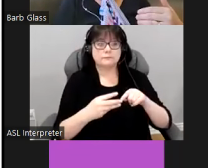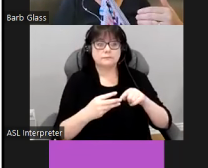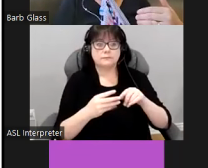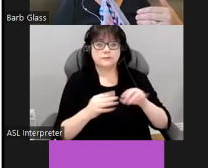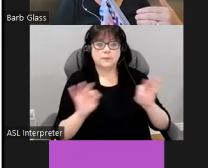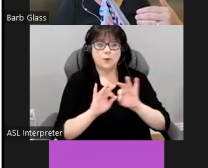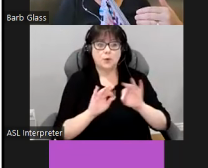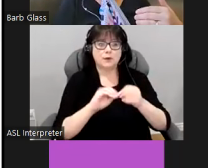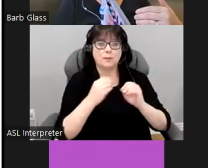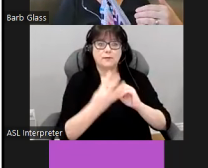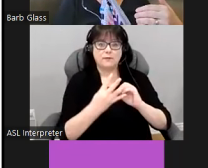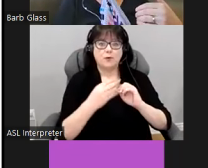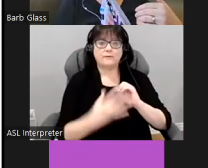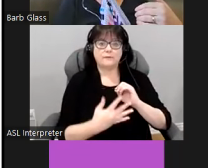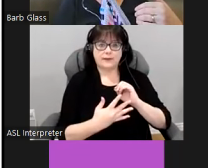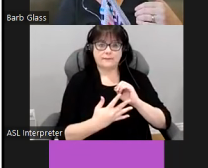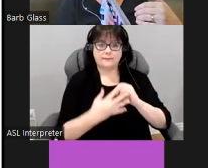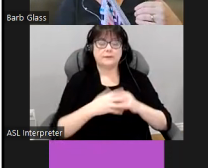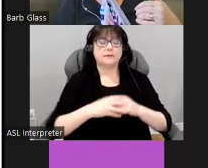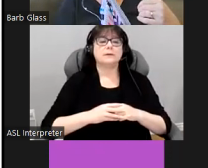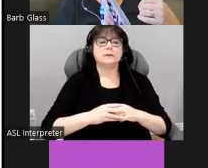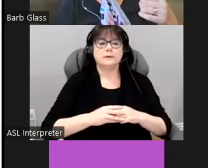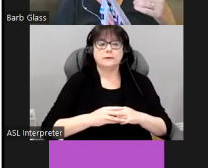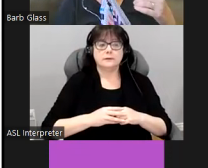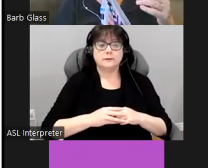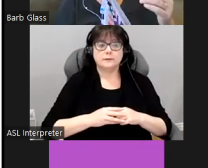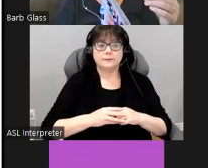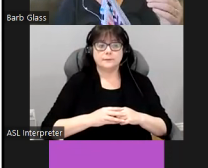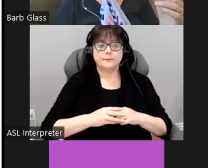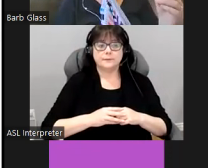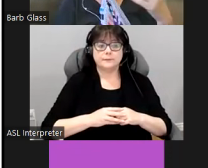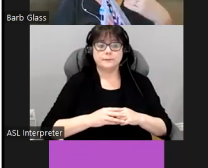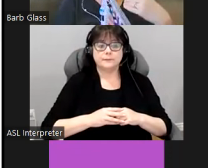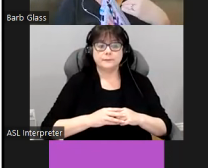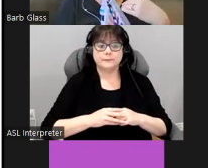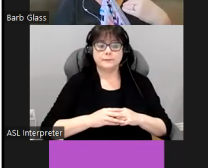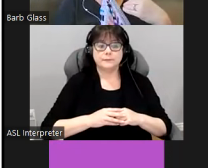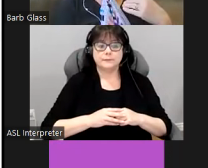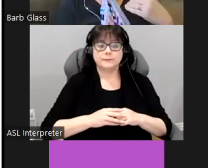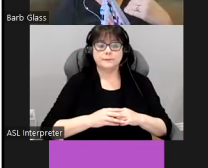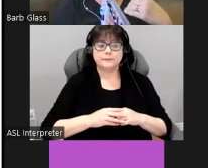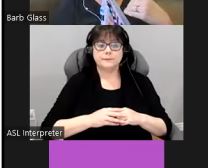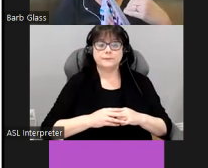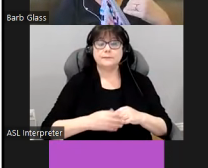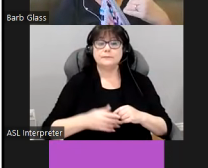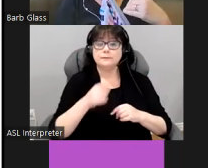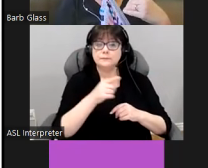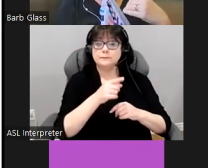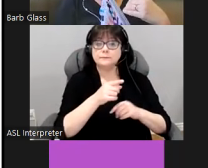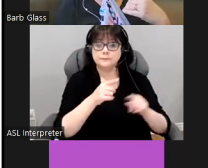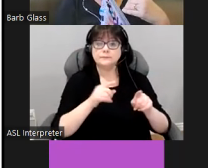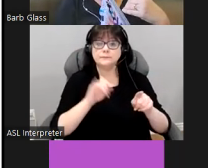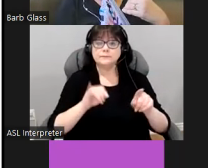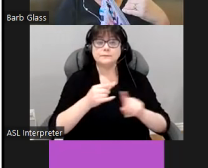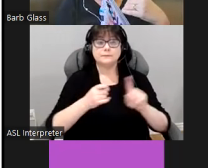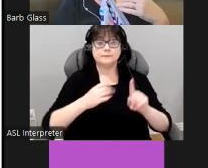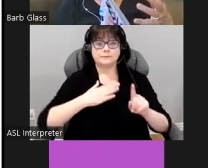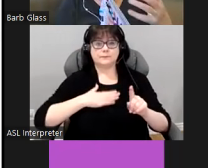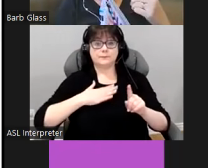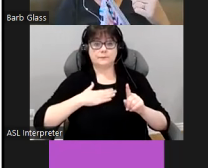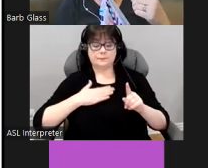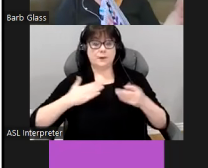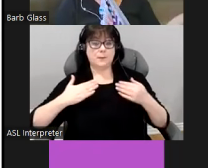numbers 4 and 5. And this is the ministry, our ministry's Skills for Success projects that we are involved in, some